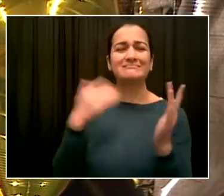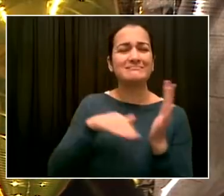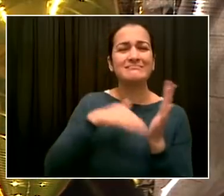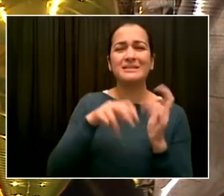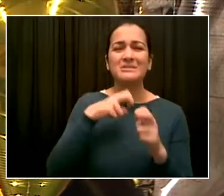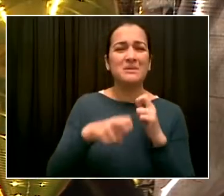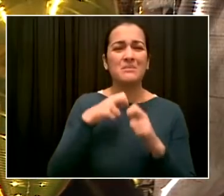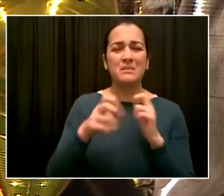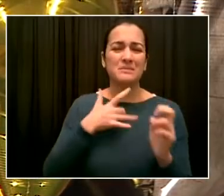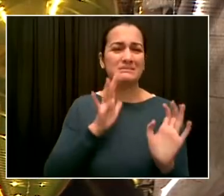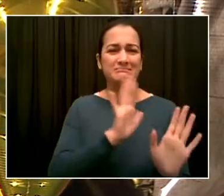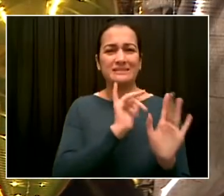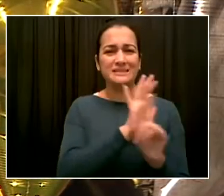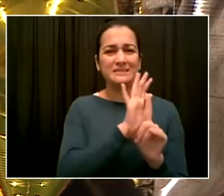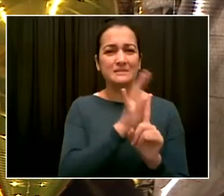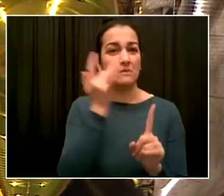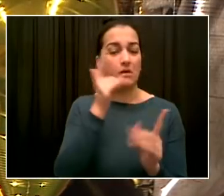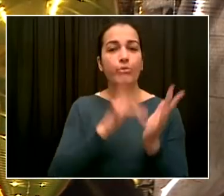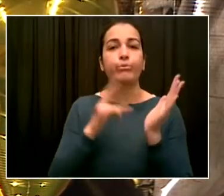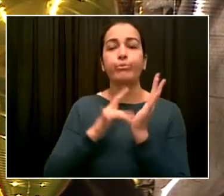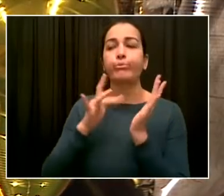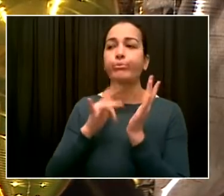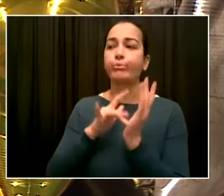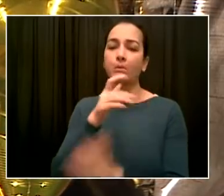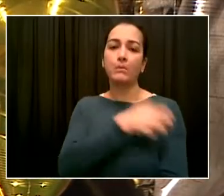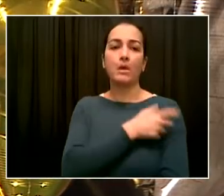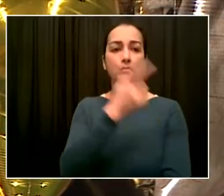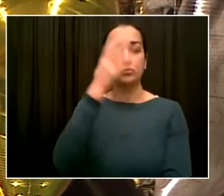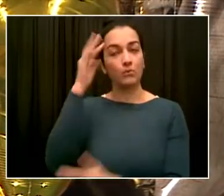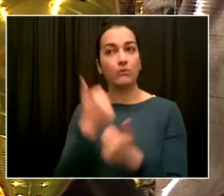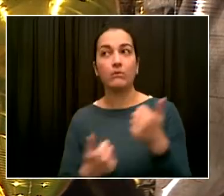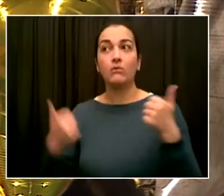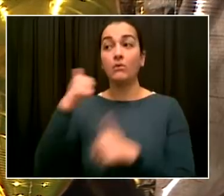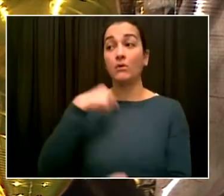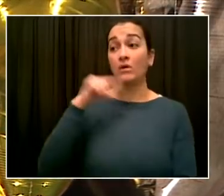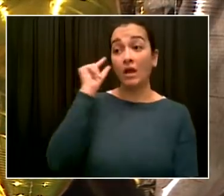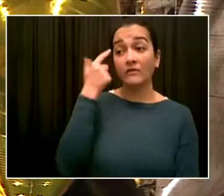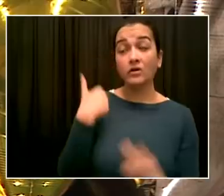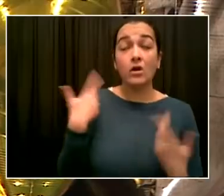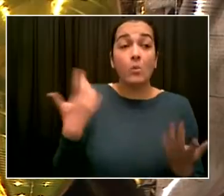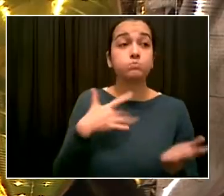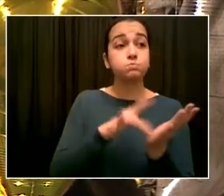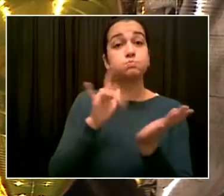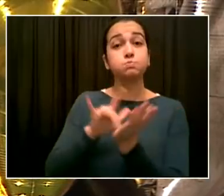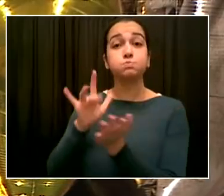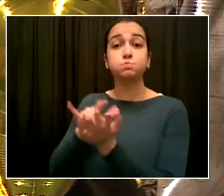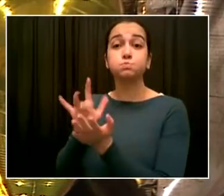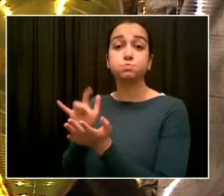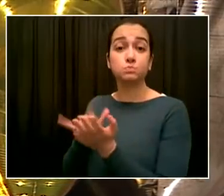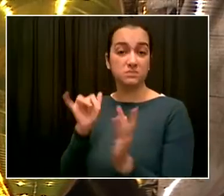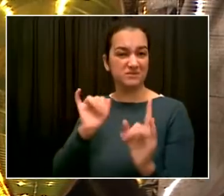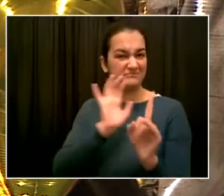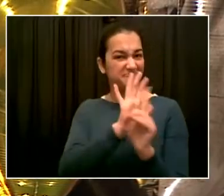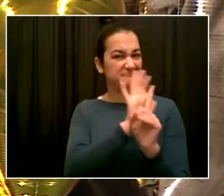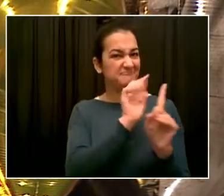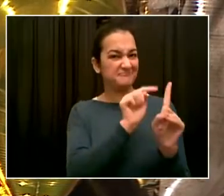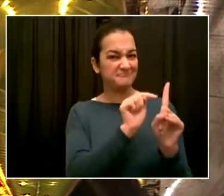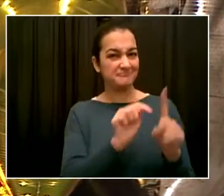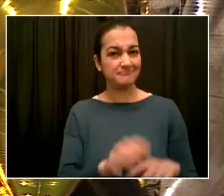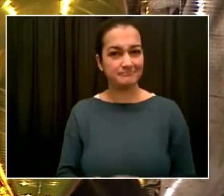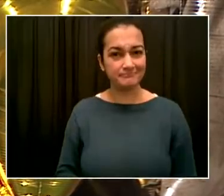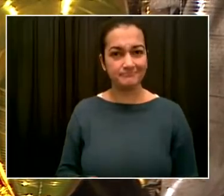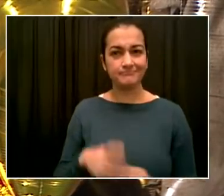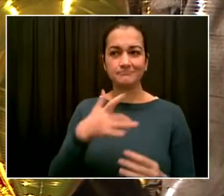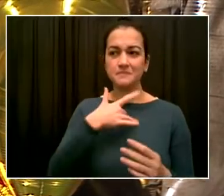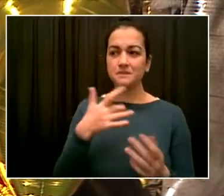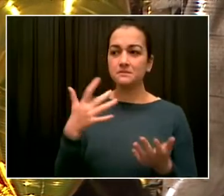on. If government resources were inappropriately used, yes, of course, he should pay back anything that he used